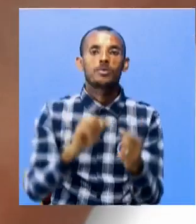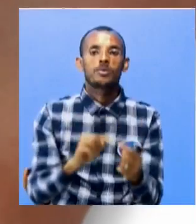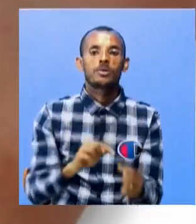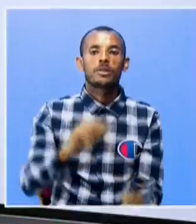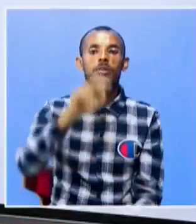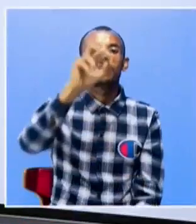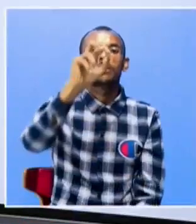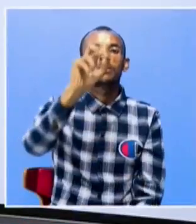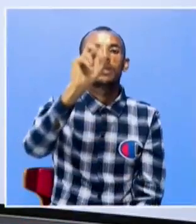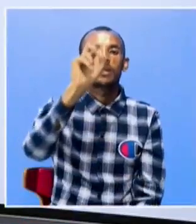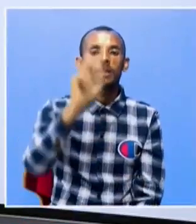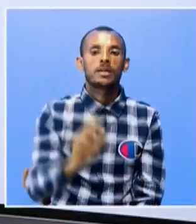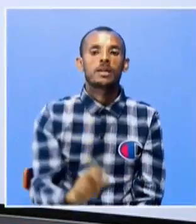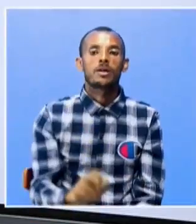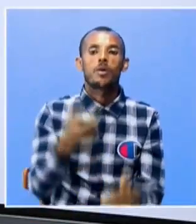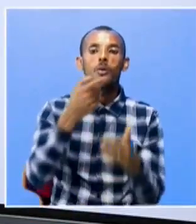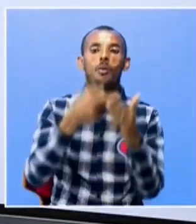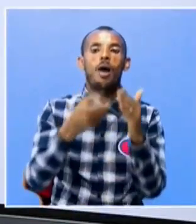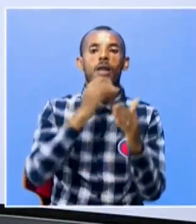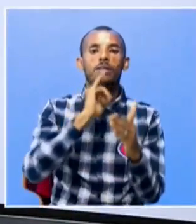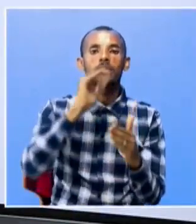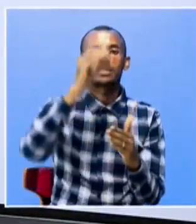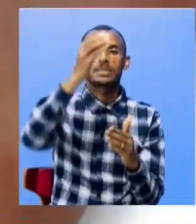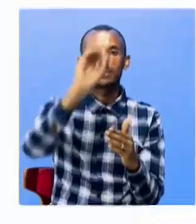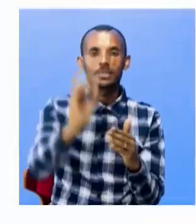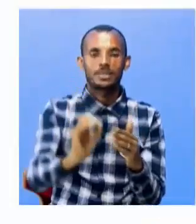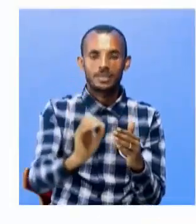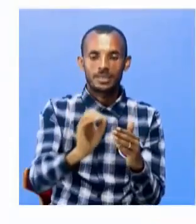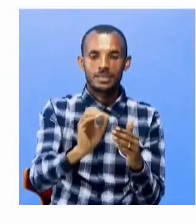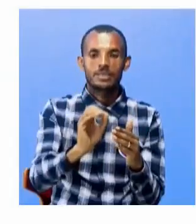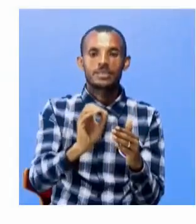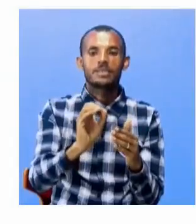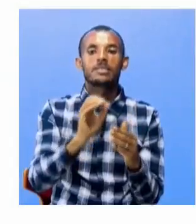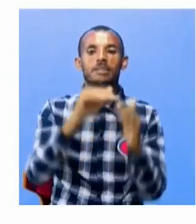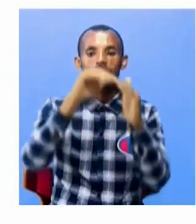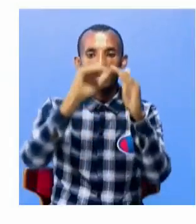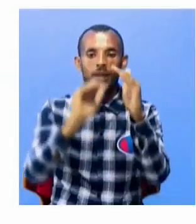30. What's the percent decrease?